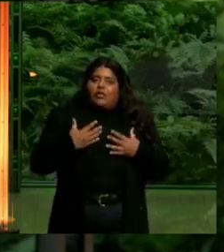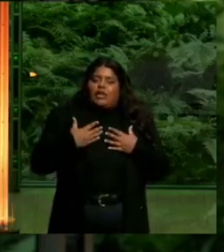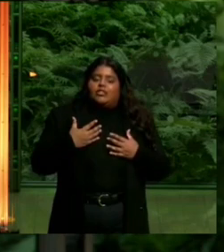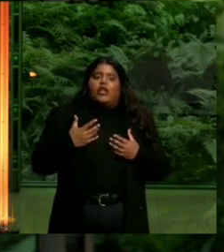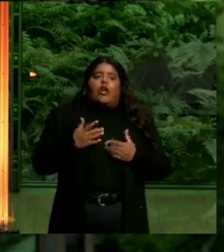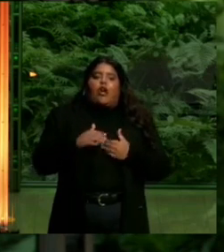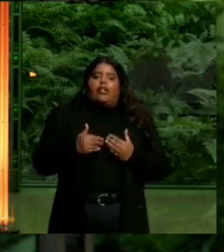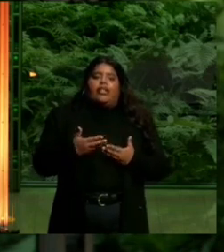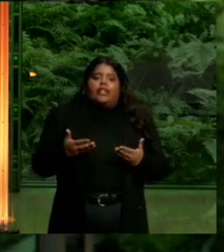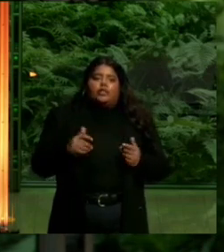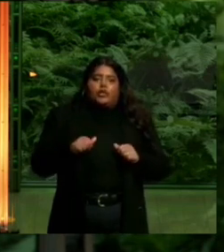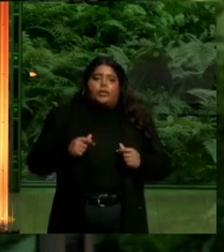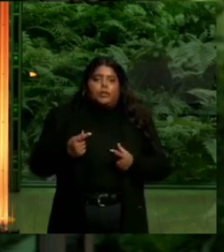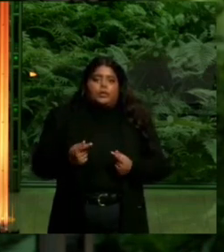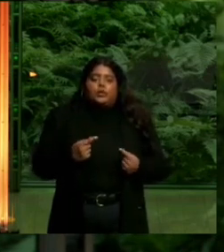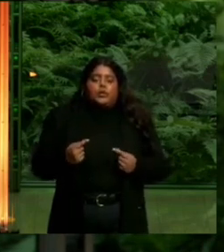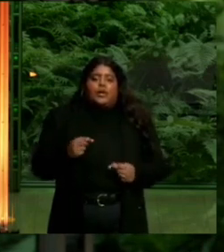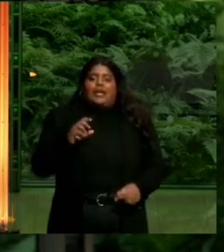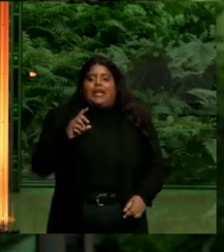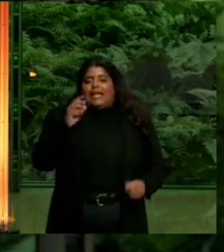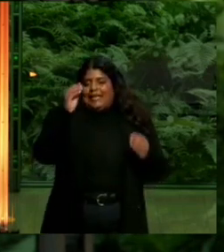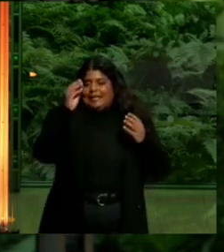do with data enrichment and